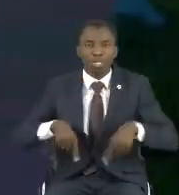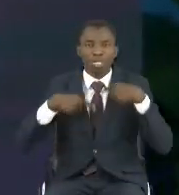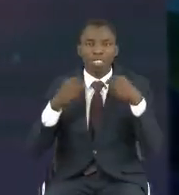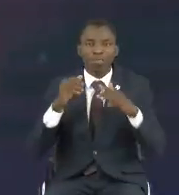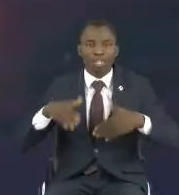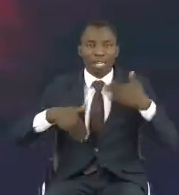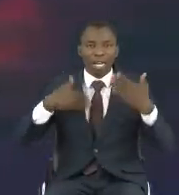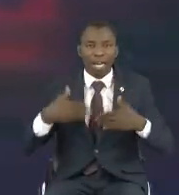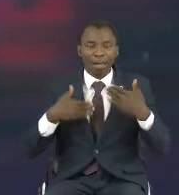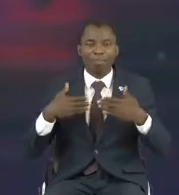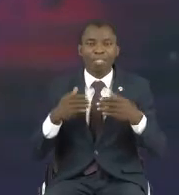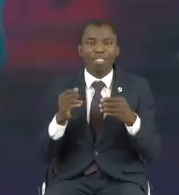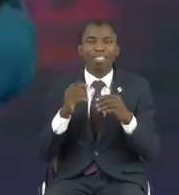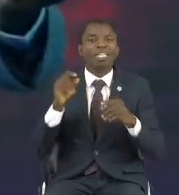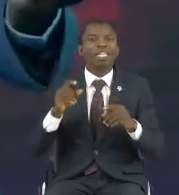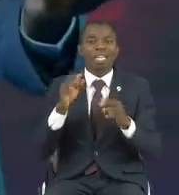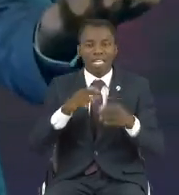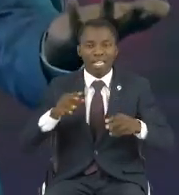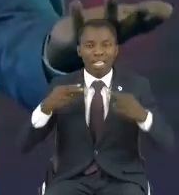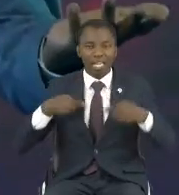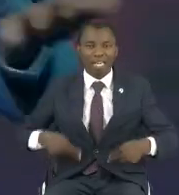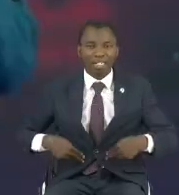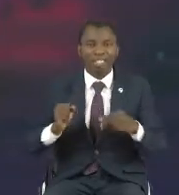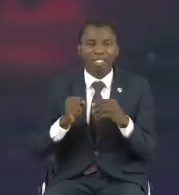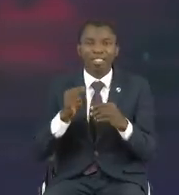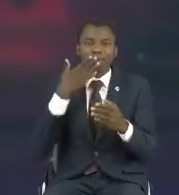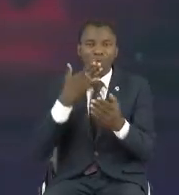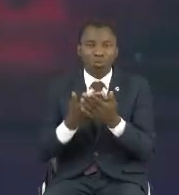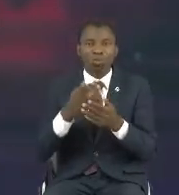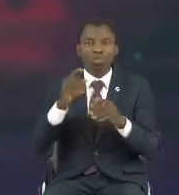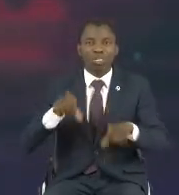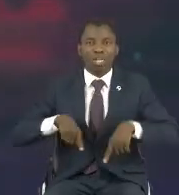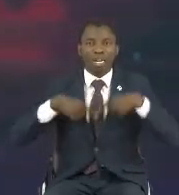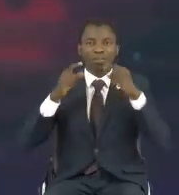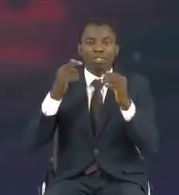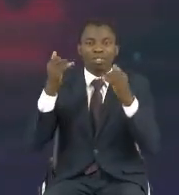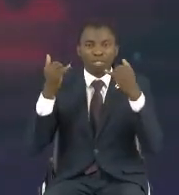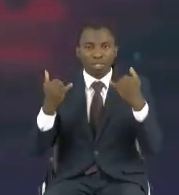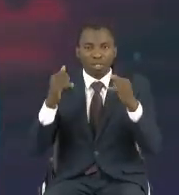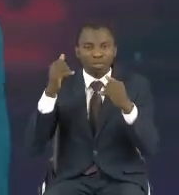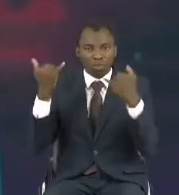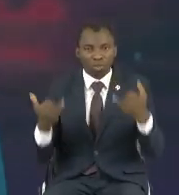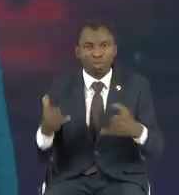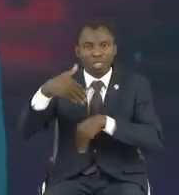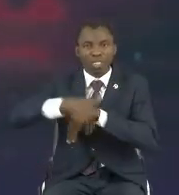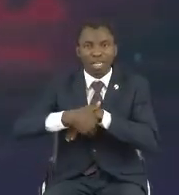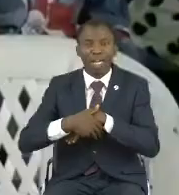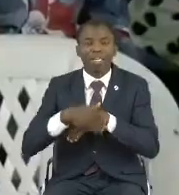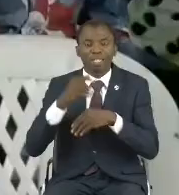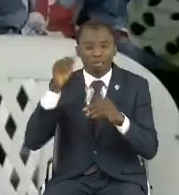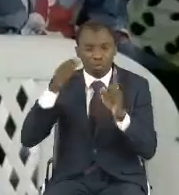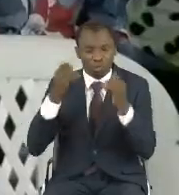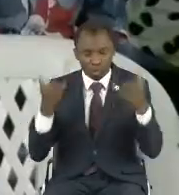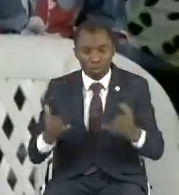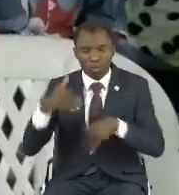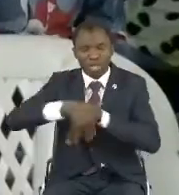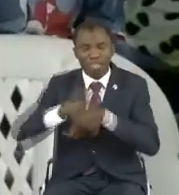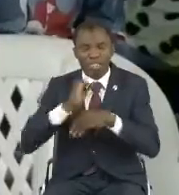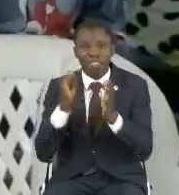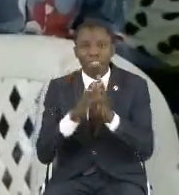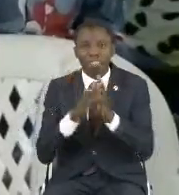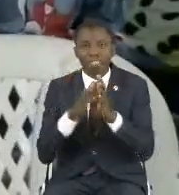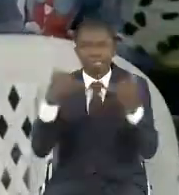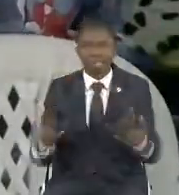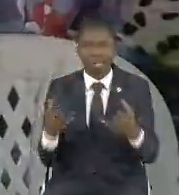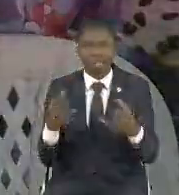healthy, holy, progressive life. Tonight, tonight is that night. Everything you